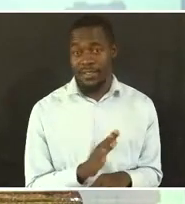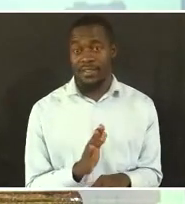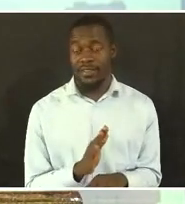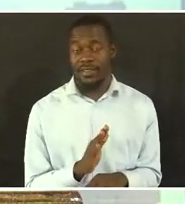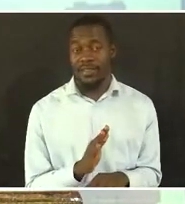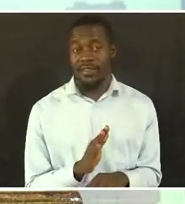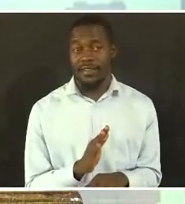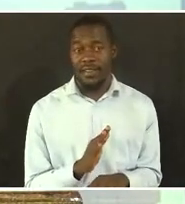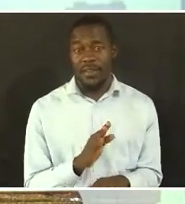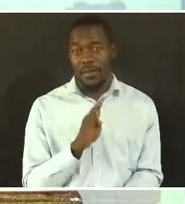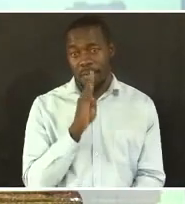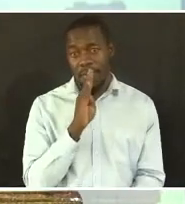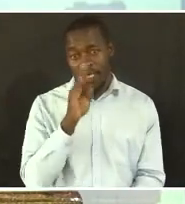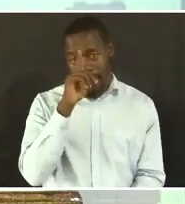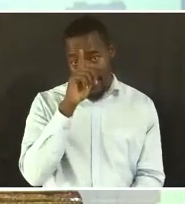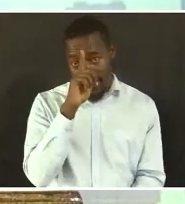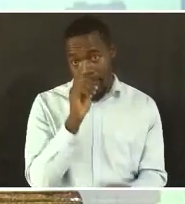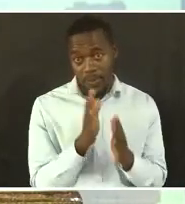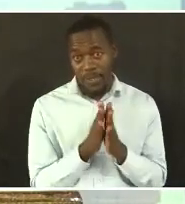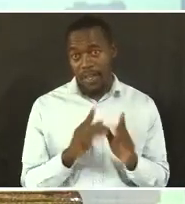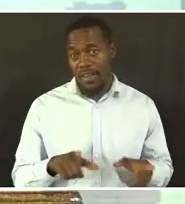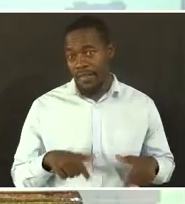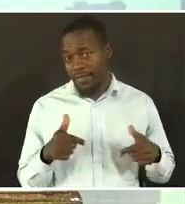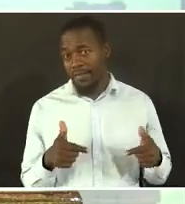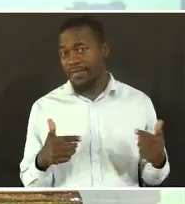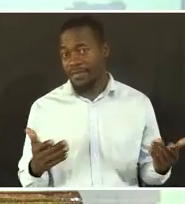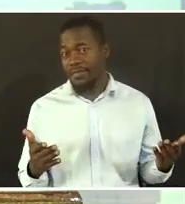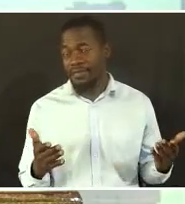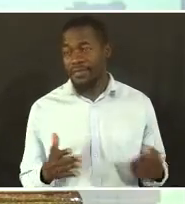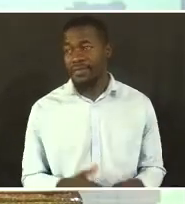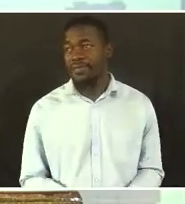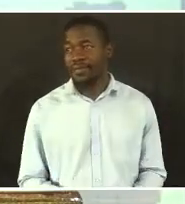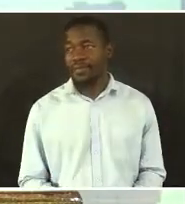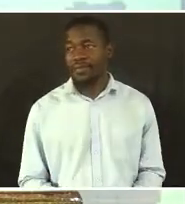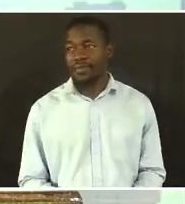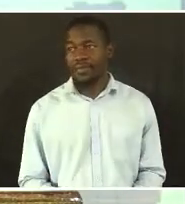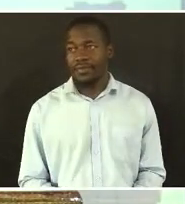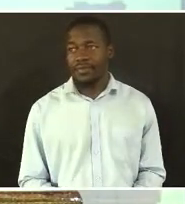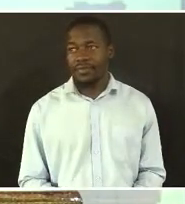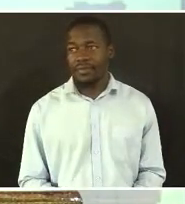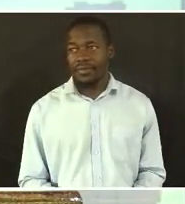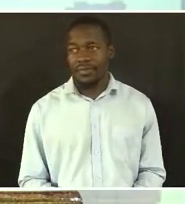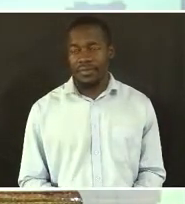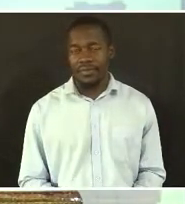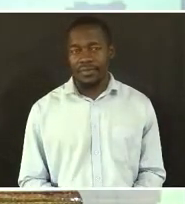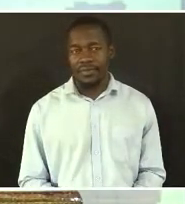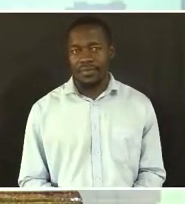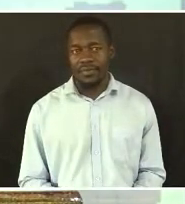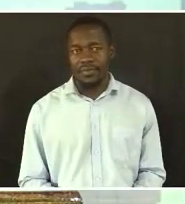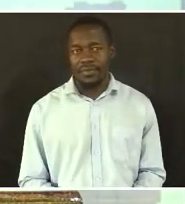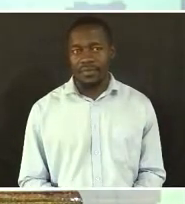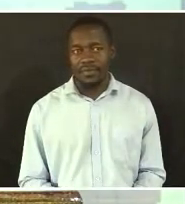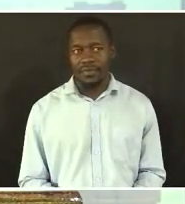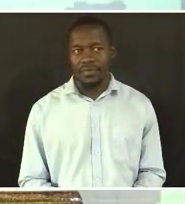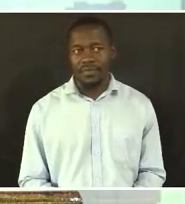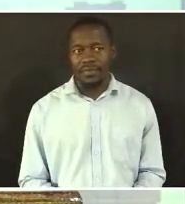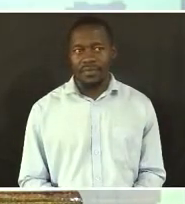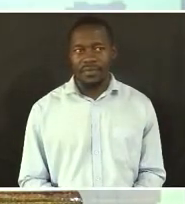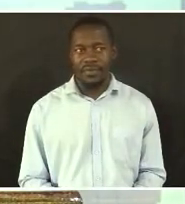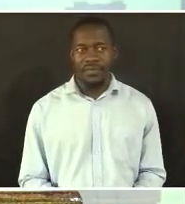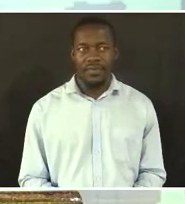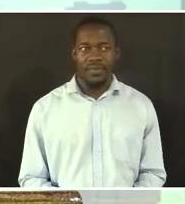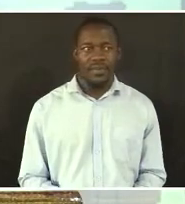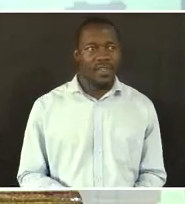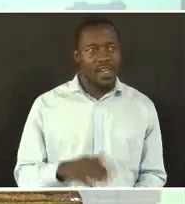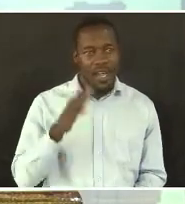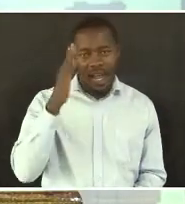let's get serious with life. What are you doing with your talent of being able to sing? I know you're saying, but you know me, I don't sing like